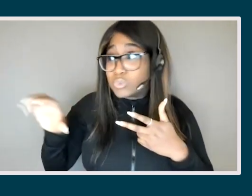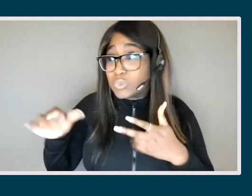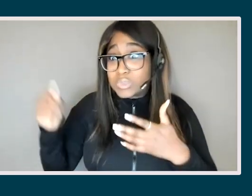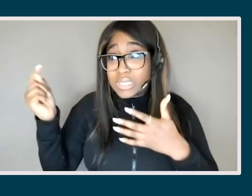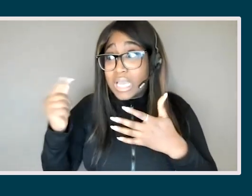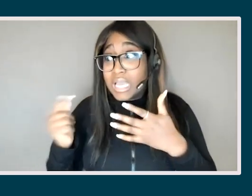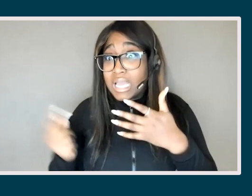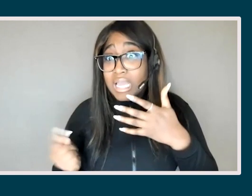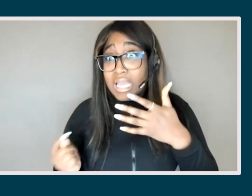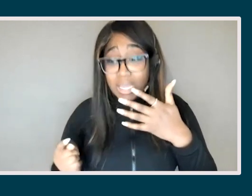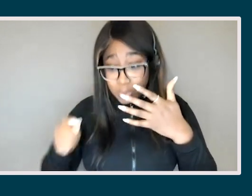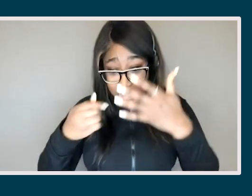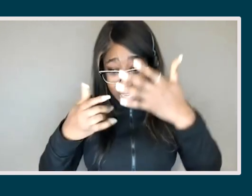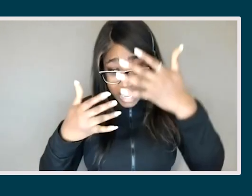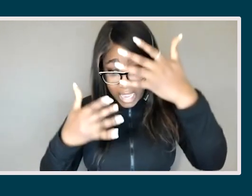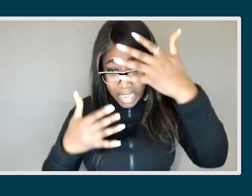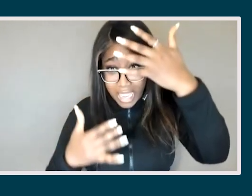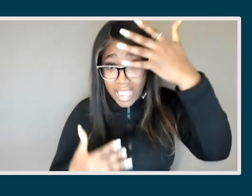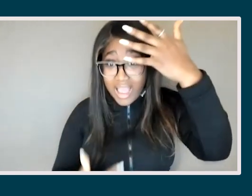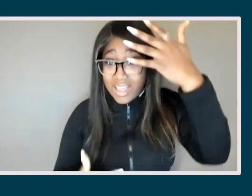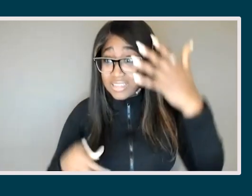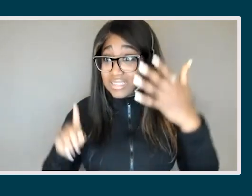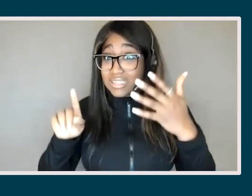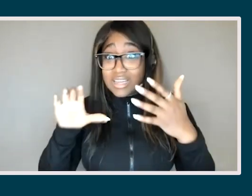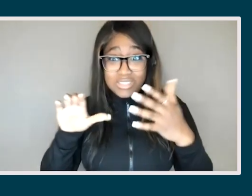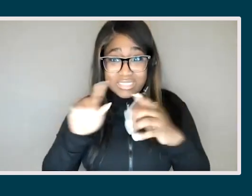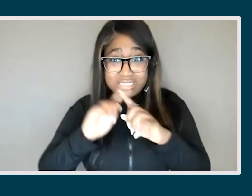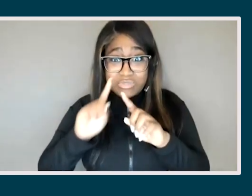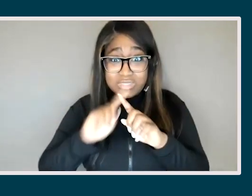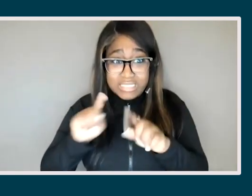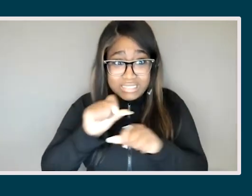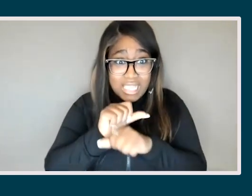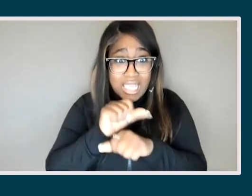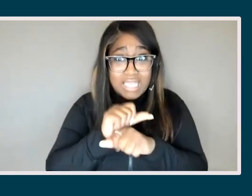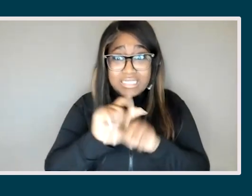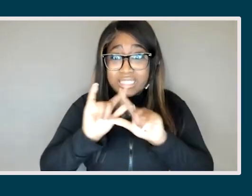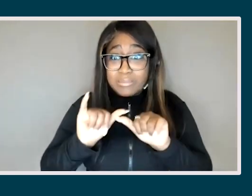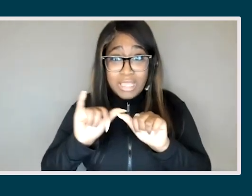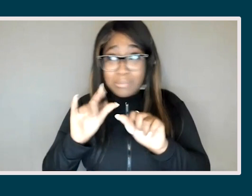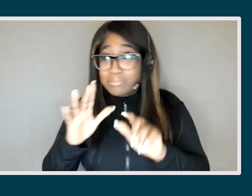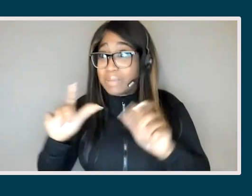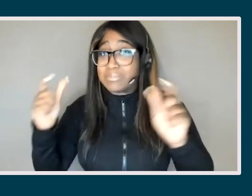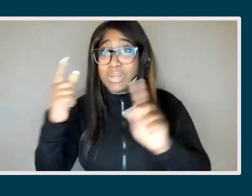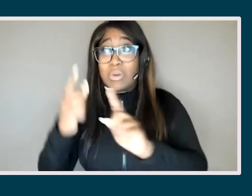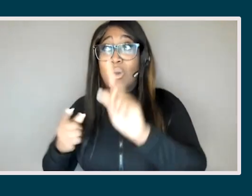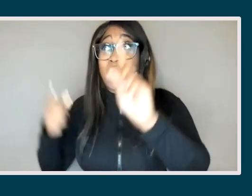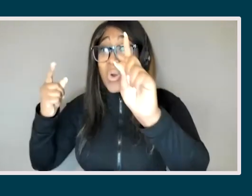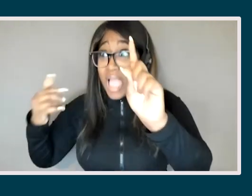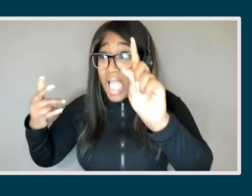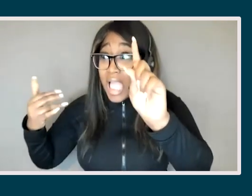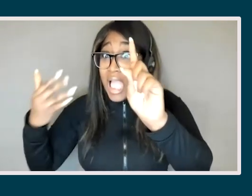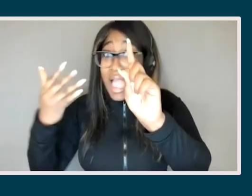do these 100 little tasks and at the same time be making progress toward my bigger goals, our collective goals. Hey, what